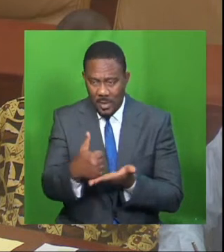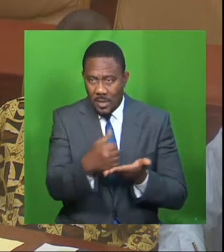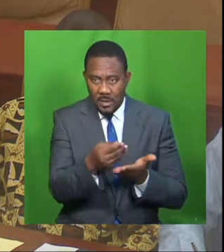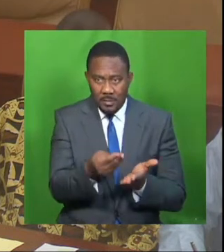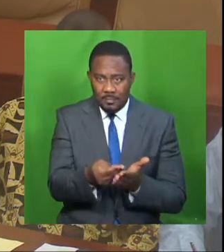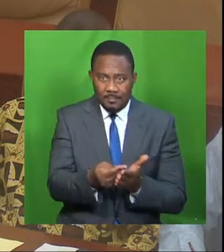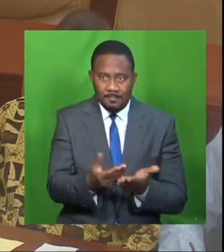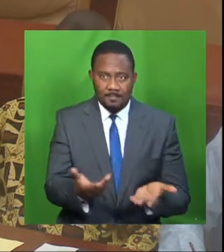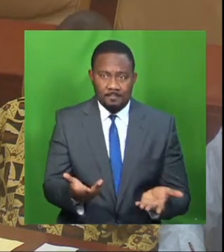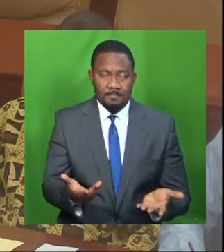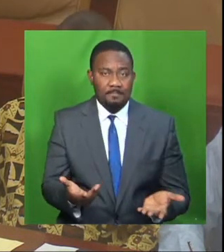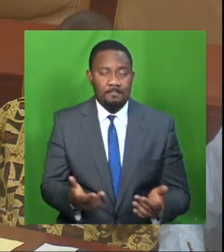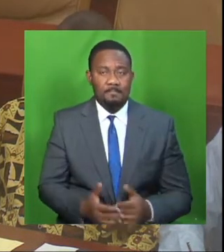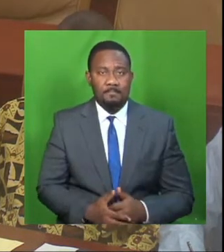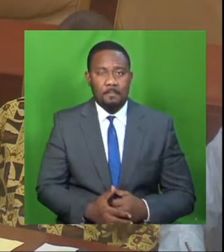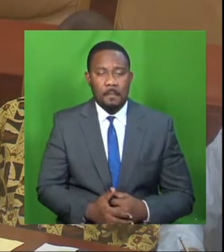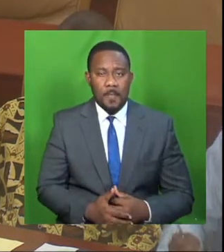has not yet been approved.